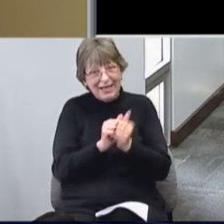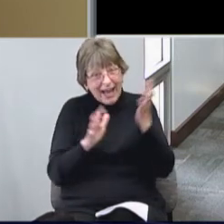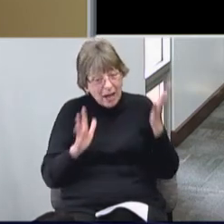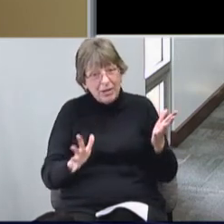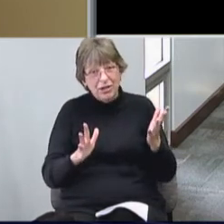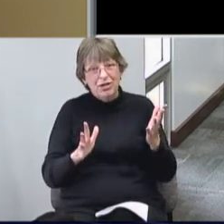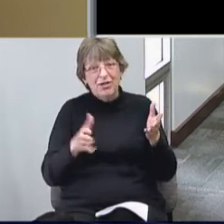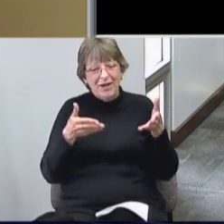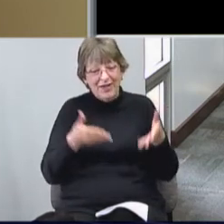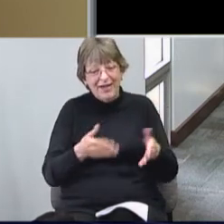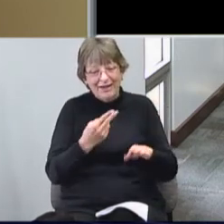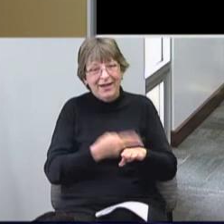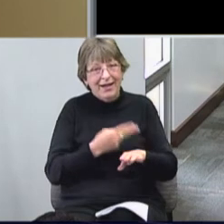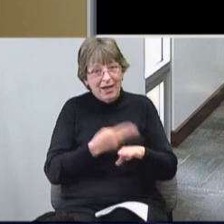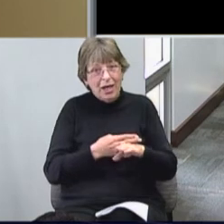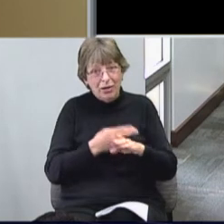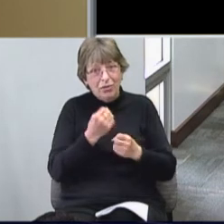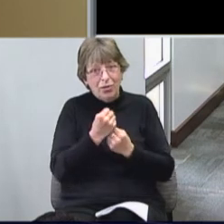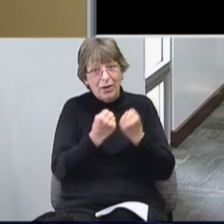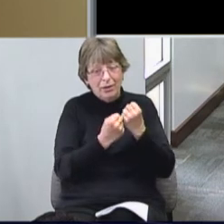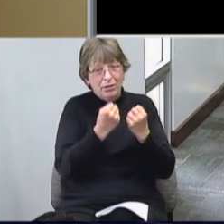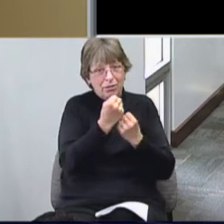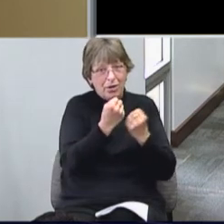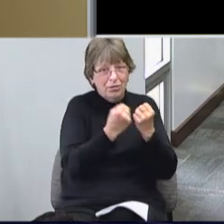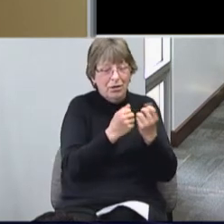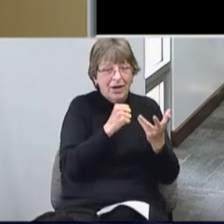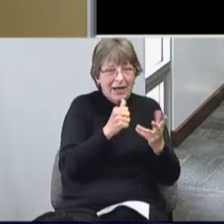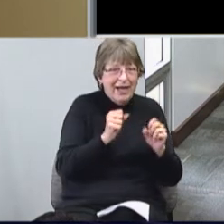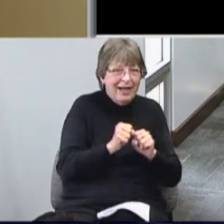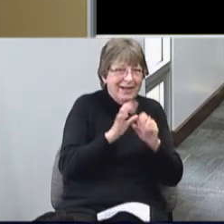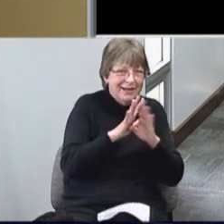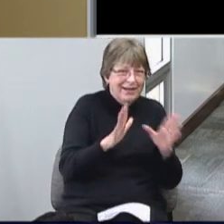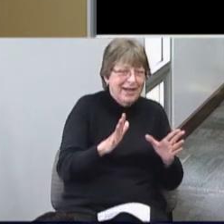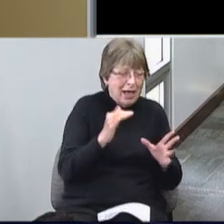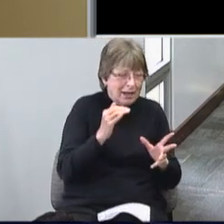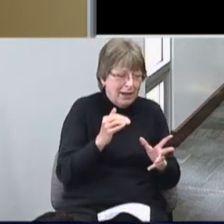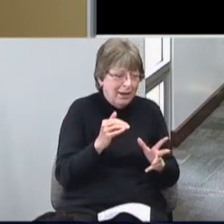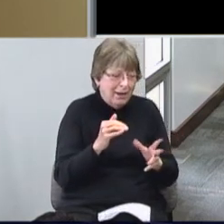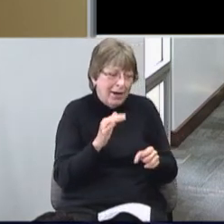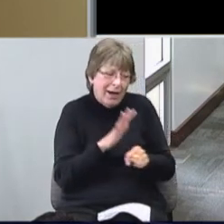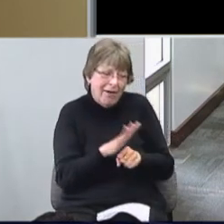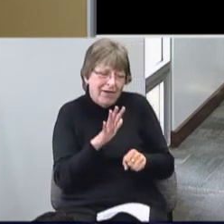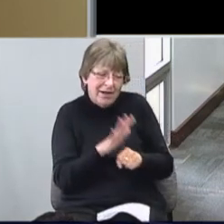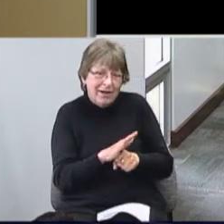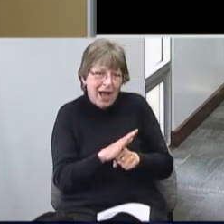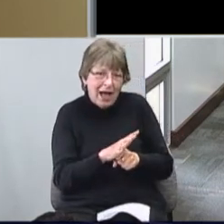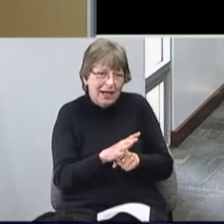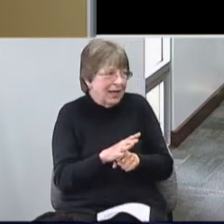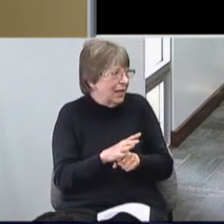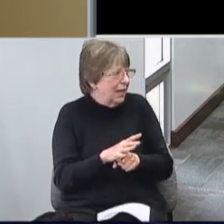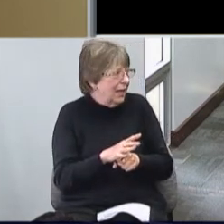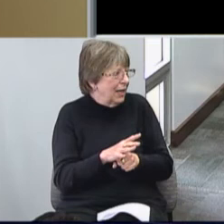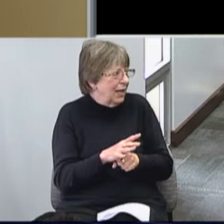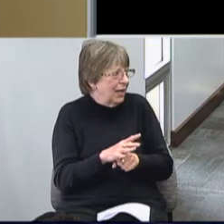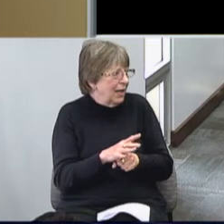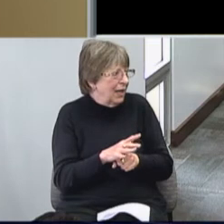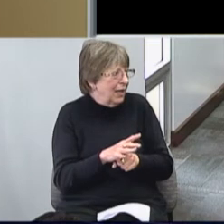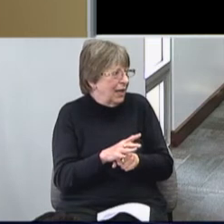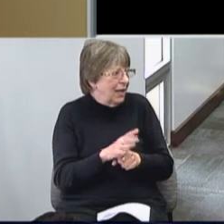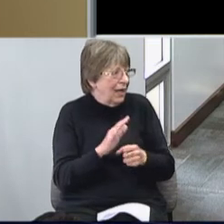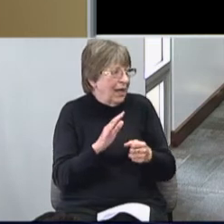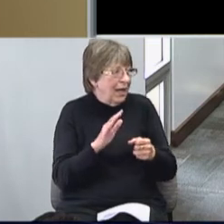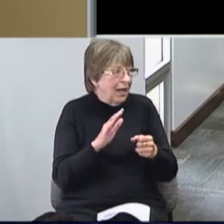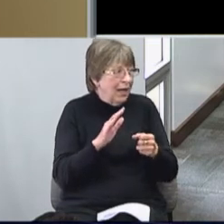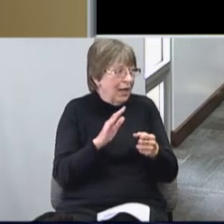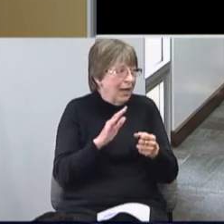structure. It's not clear whether or not it would be enough to make it be unlisted, or not unlisted, but non-contributing.